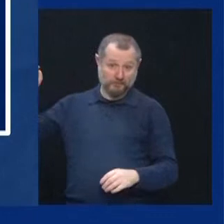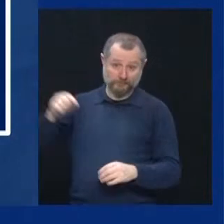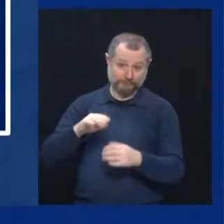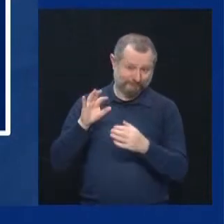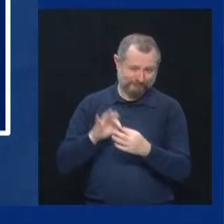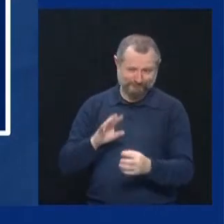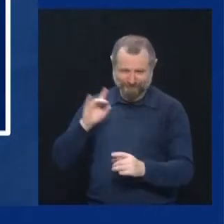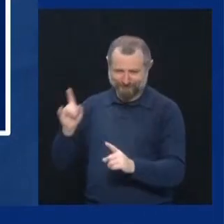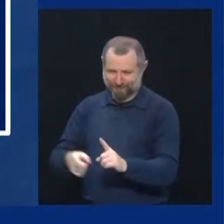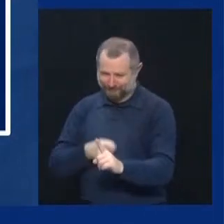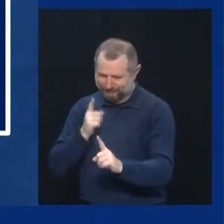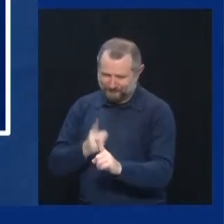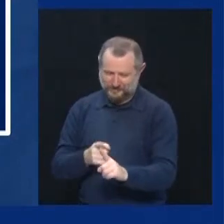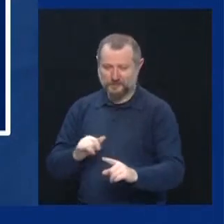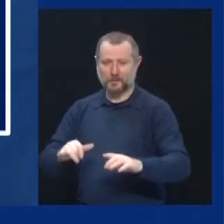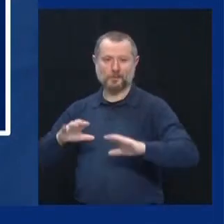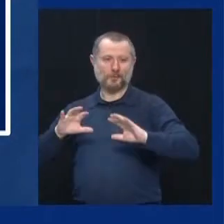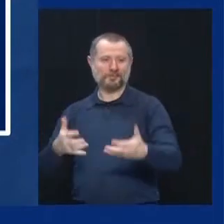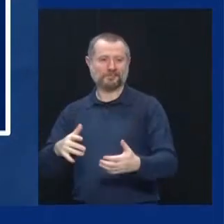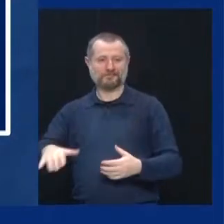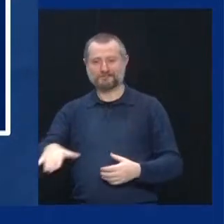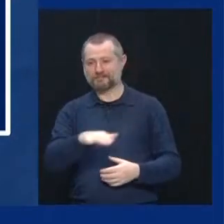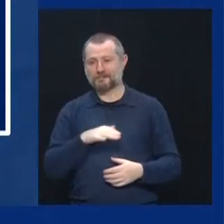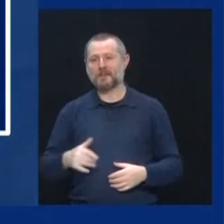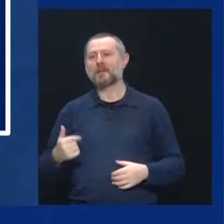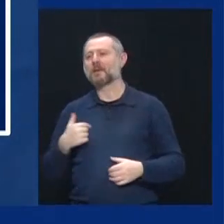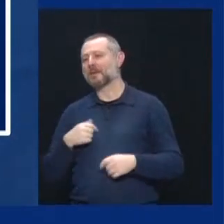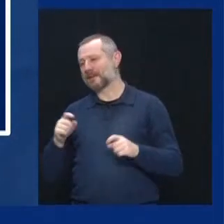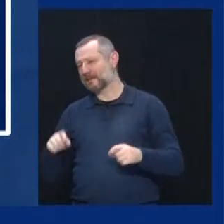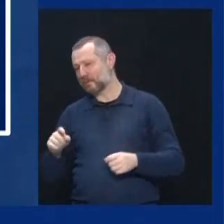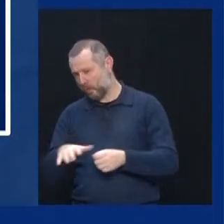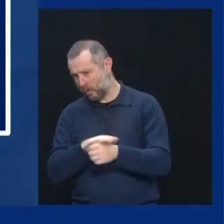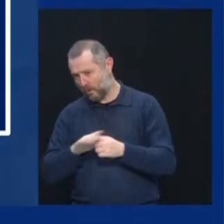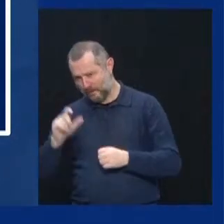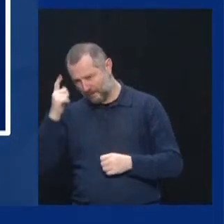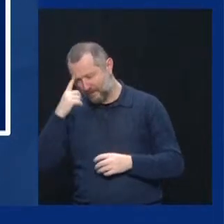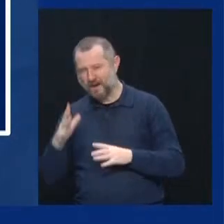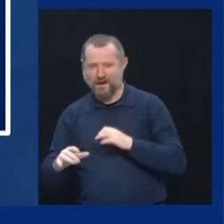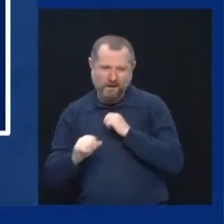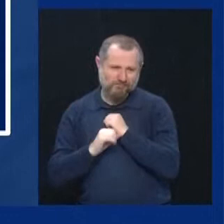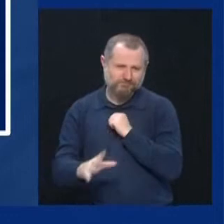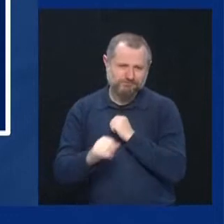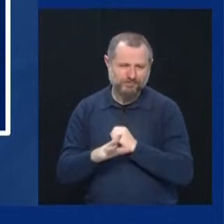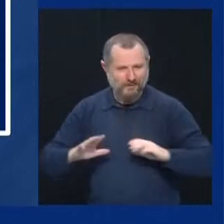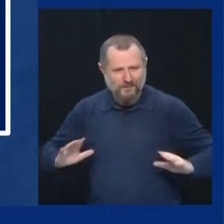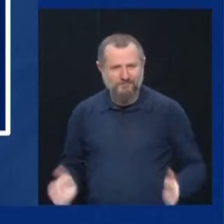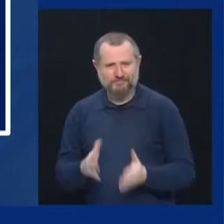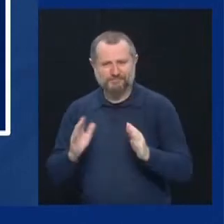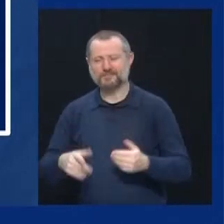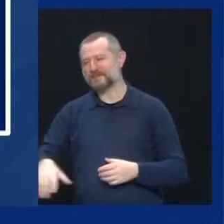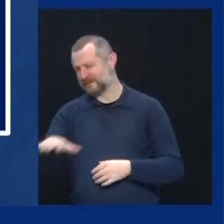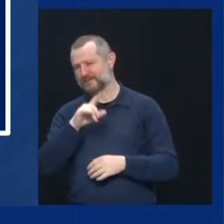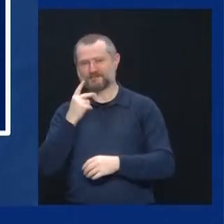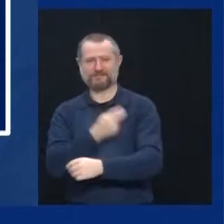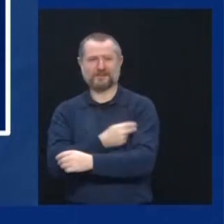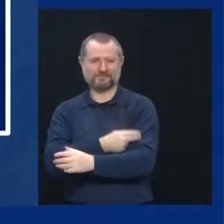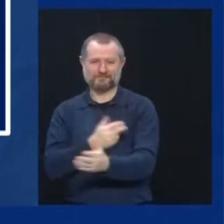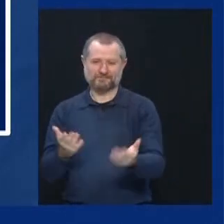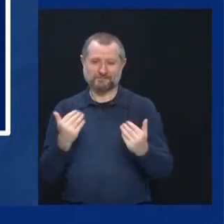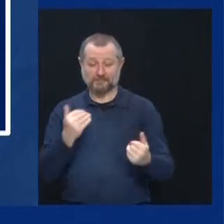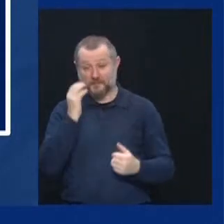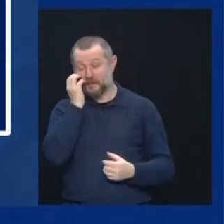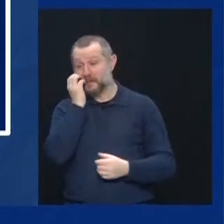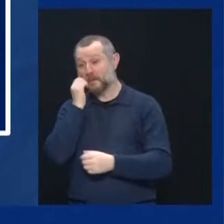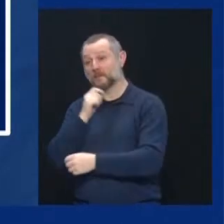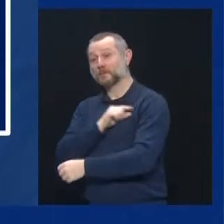exactly this population. But I need the local governments to do this also. We have big sites in Queens, big